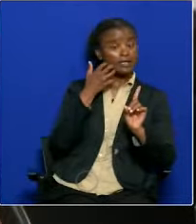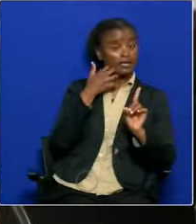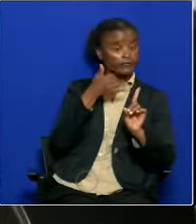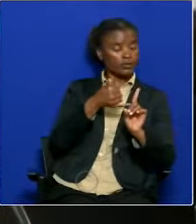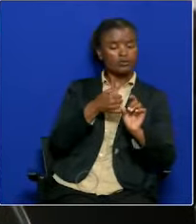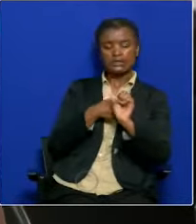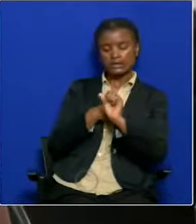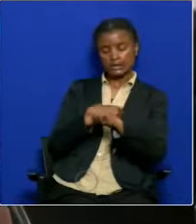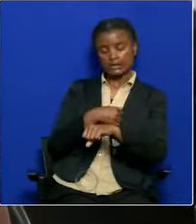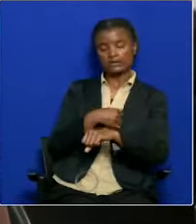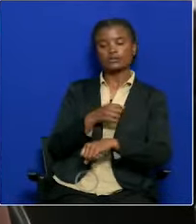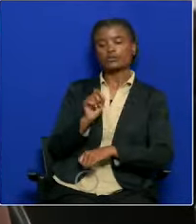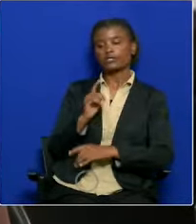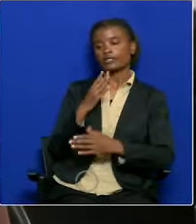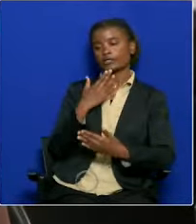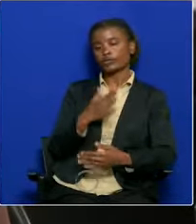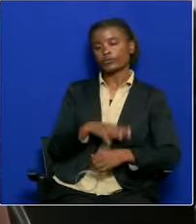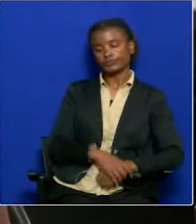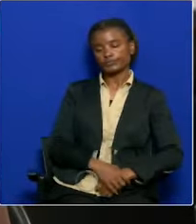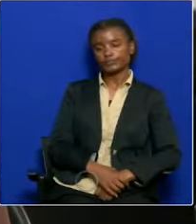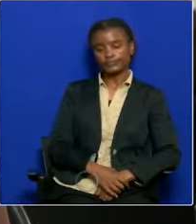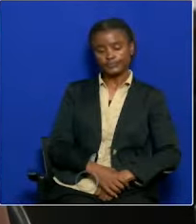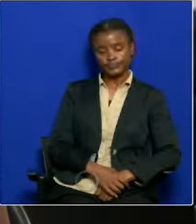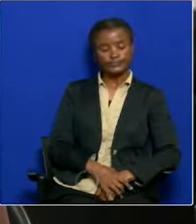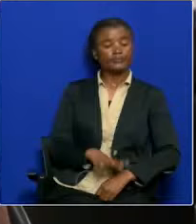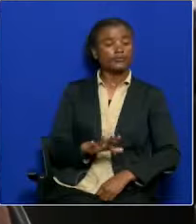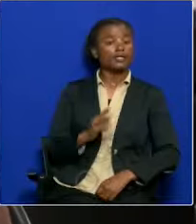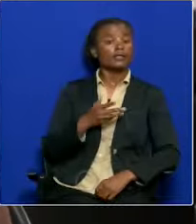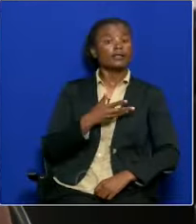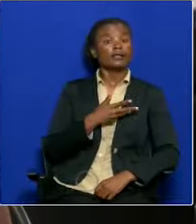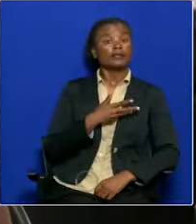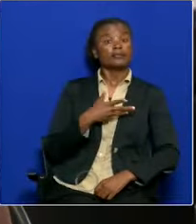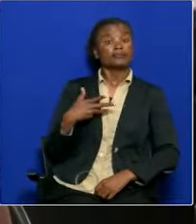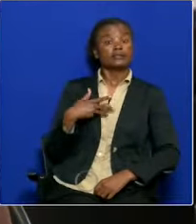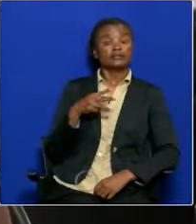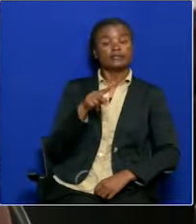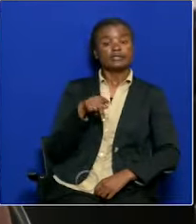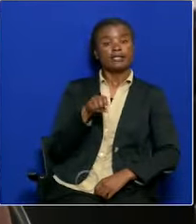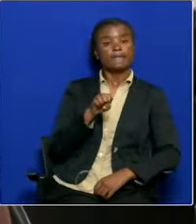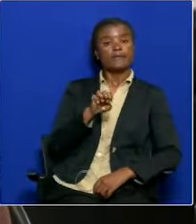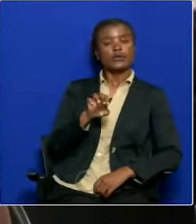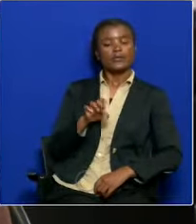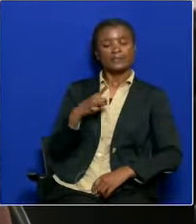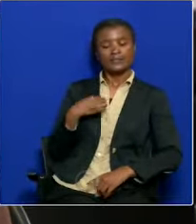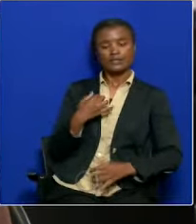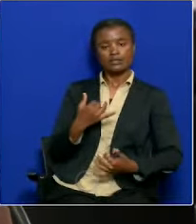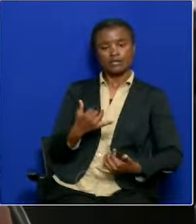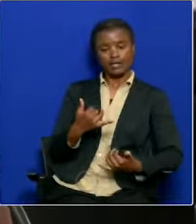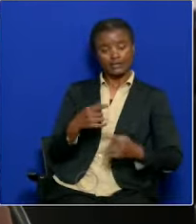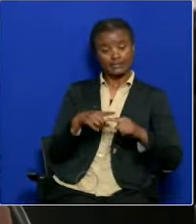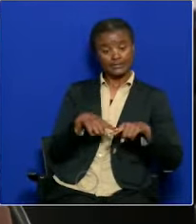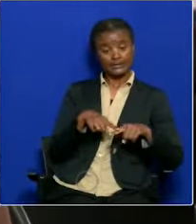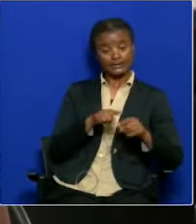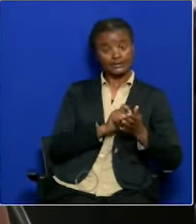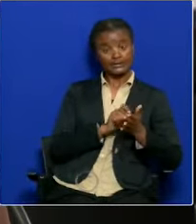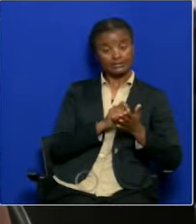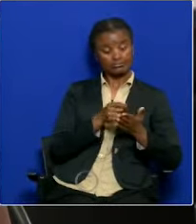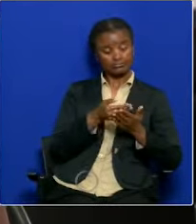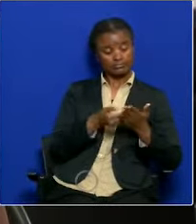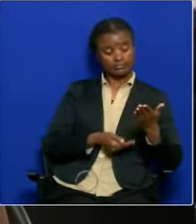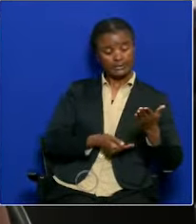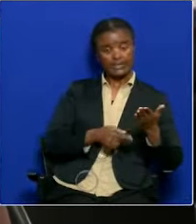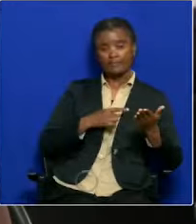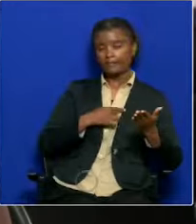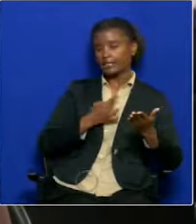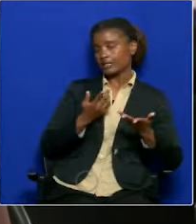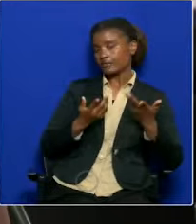Ms. Bowe, I may, depending on what, what the statement says, I may or may not have a question. If you could just